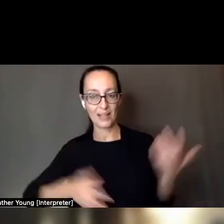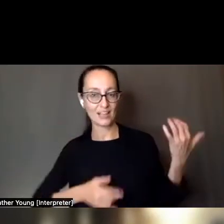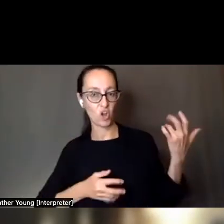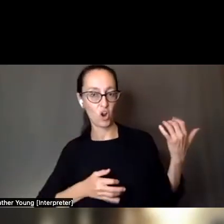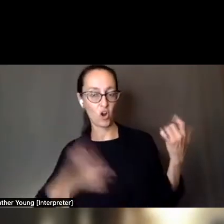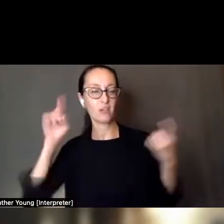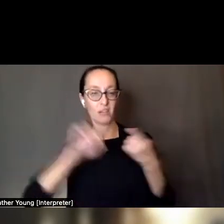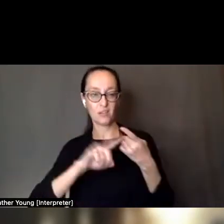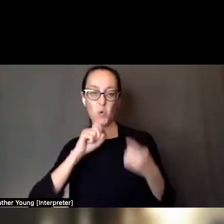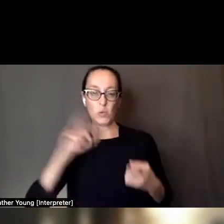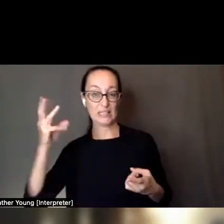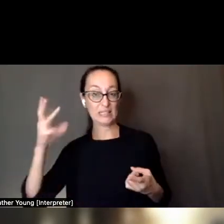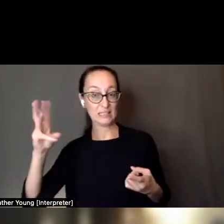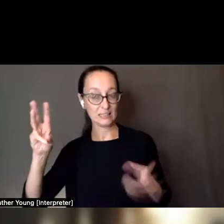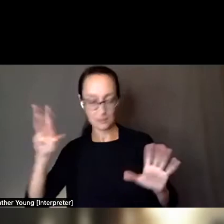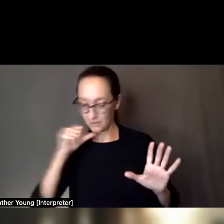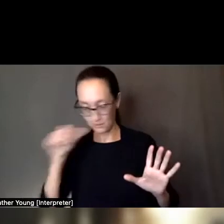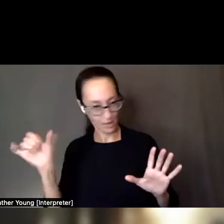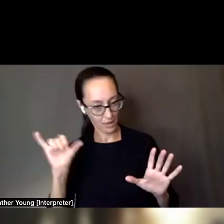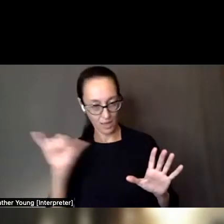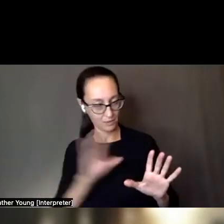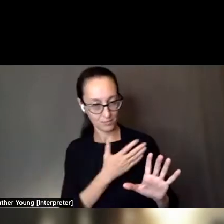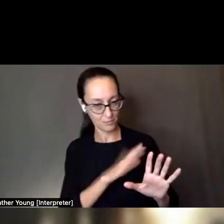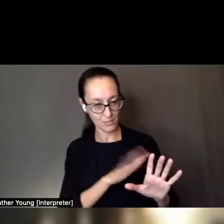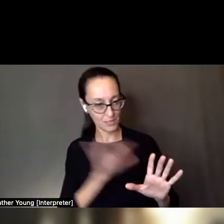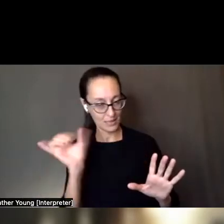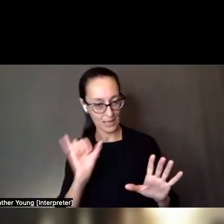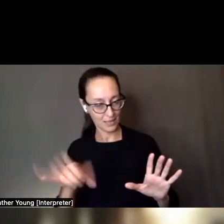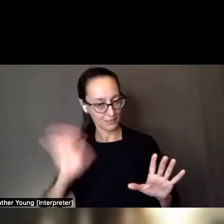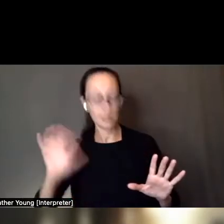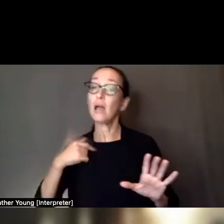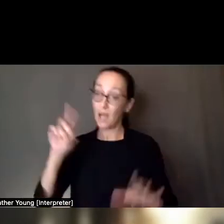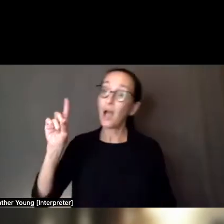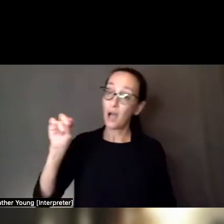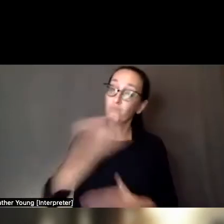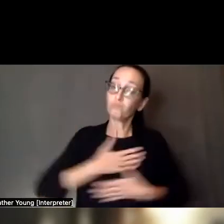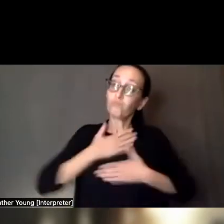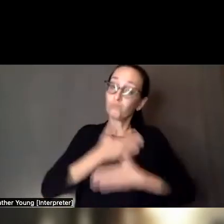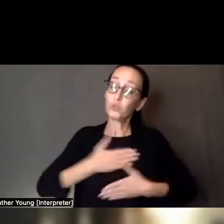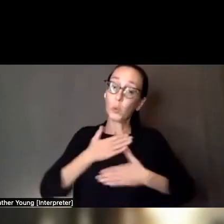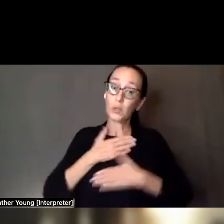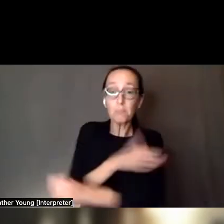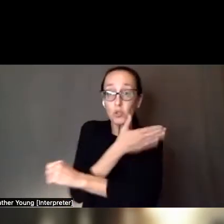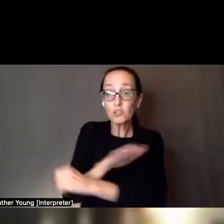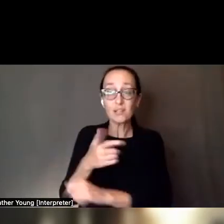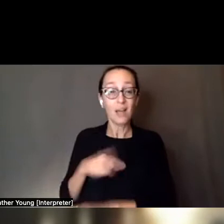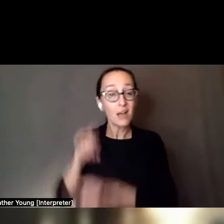it's not like that. I do enjoy music. I do go to concerts. I go to